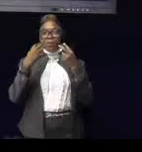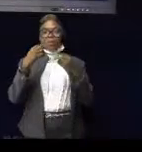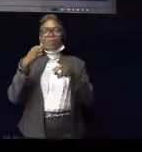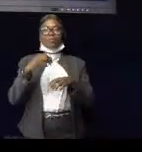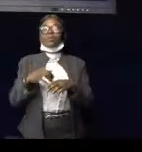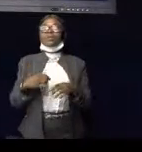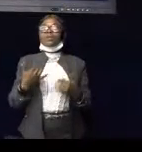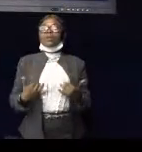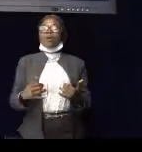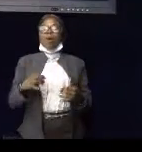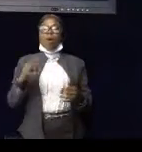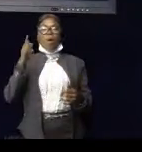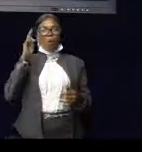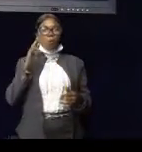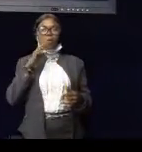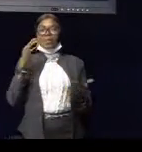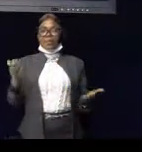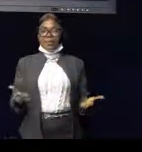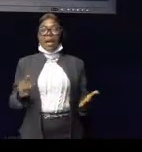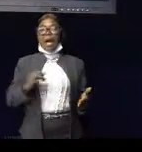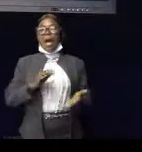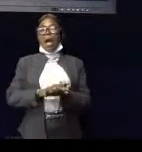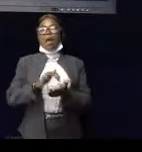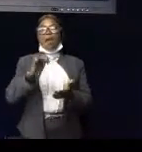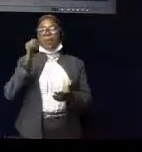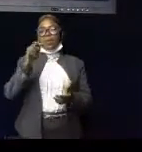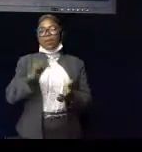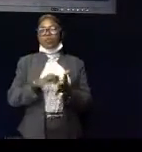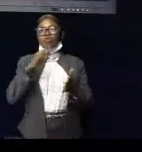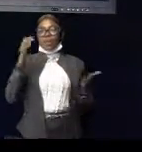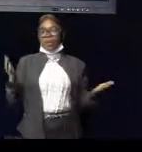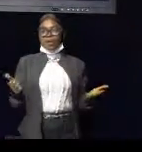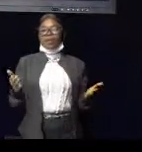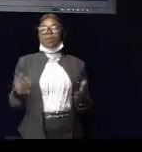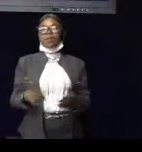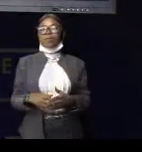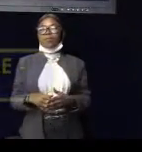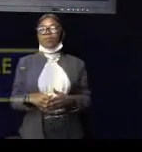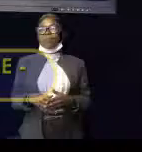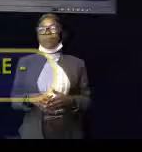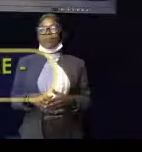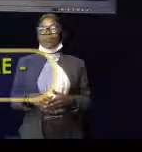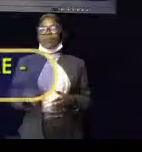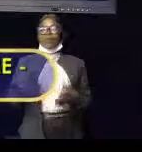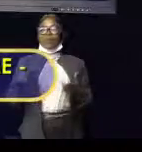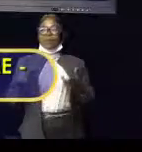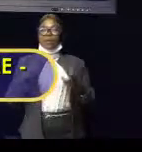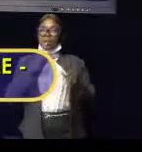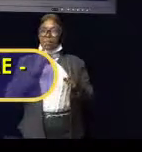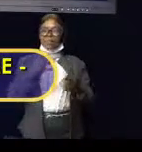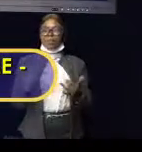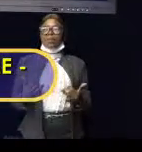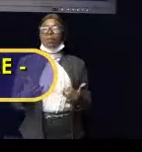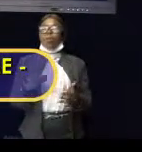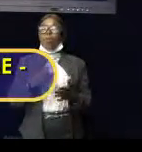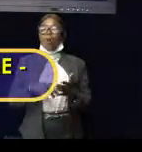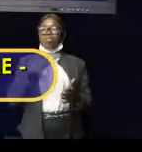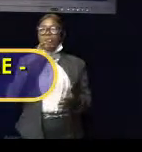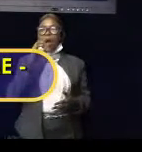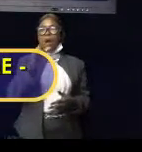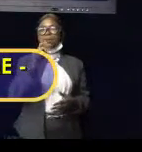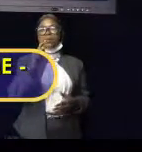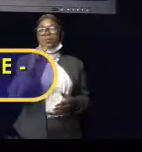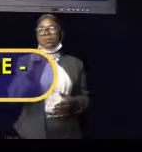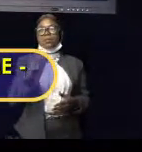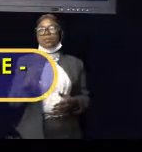Eyes on me. Uncle Popo is here. I believe you are still there. Now let's check the answers to the questions. What